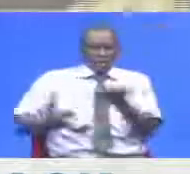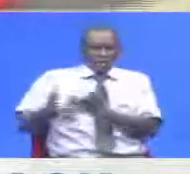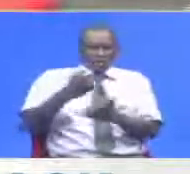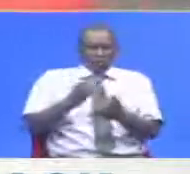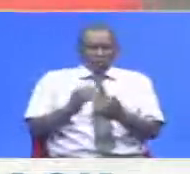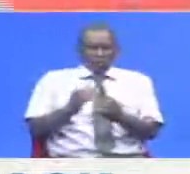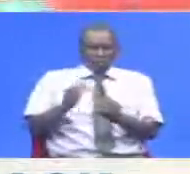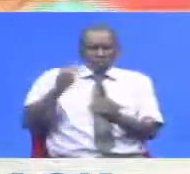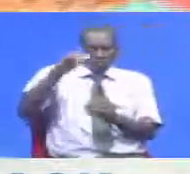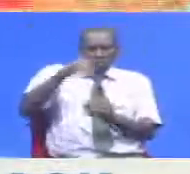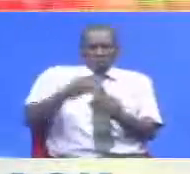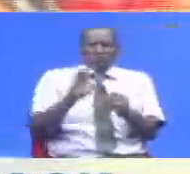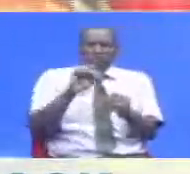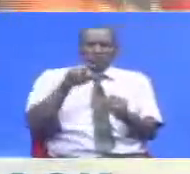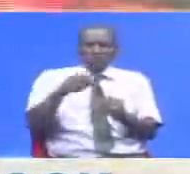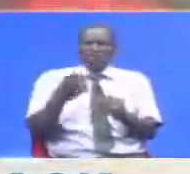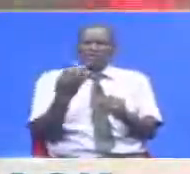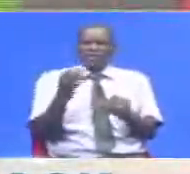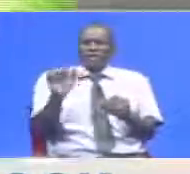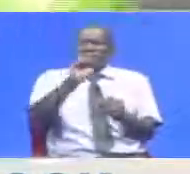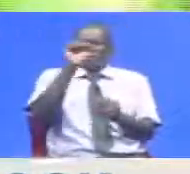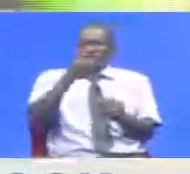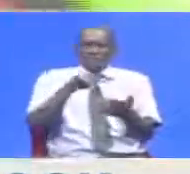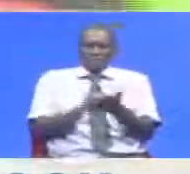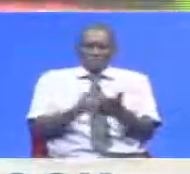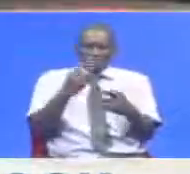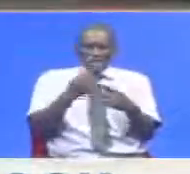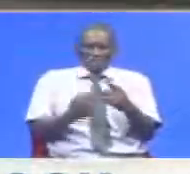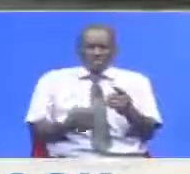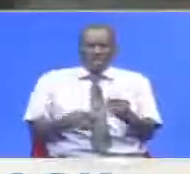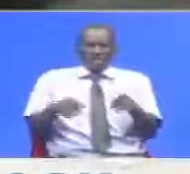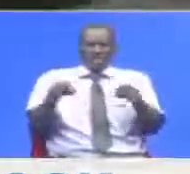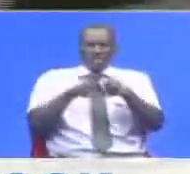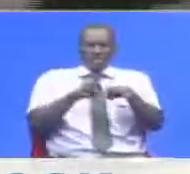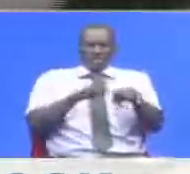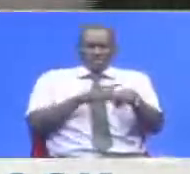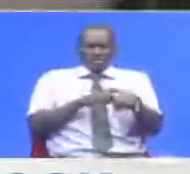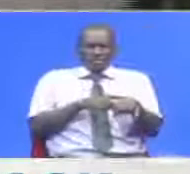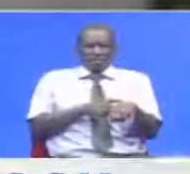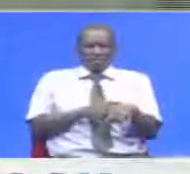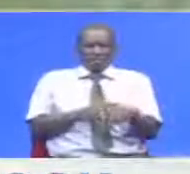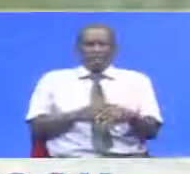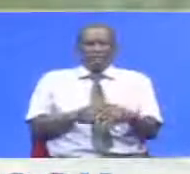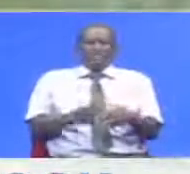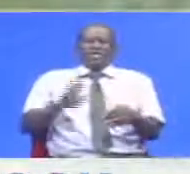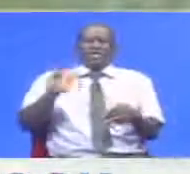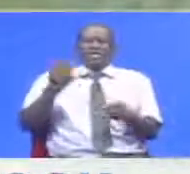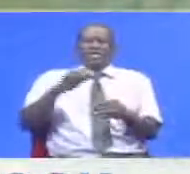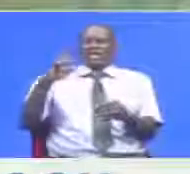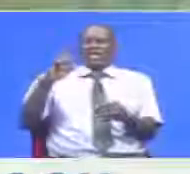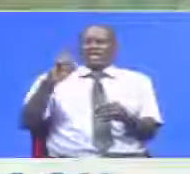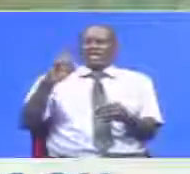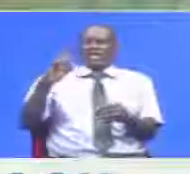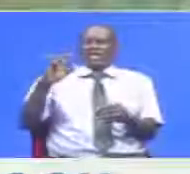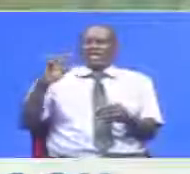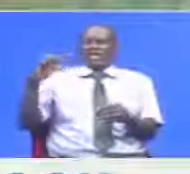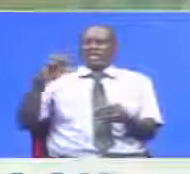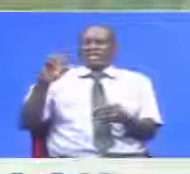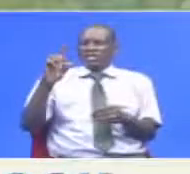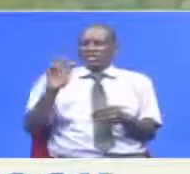by 0.3% that year. In the same period, it puts Kenya's GDP per capita